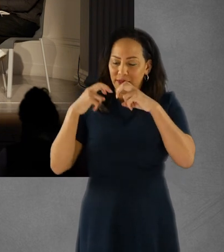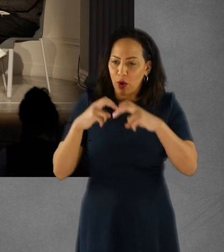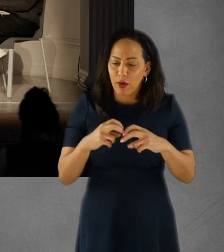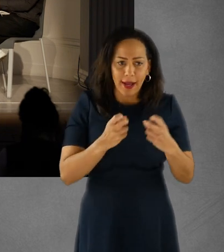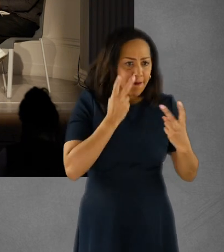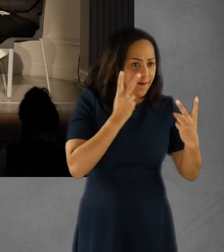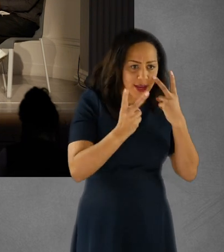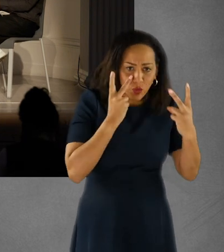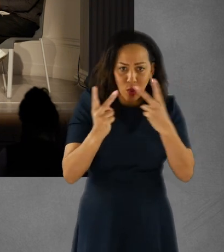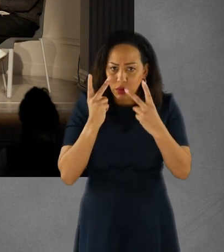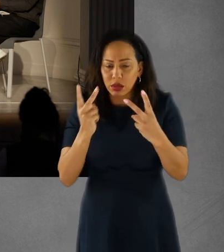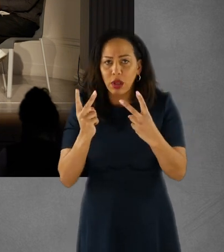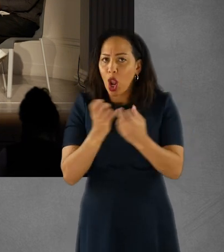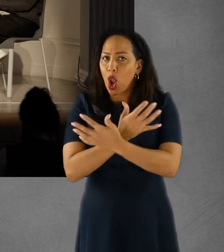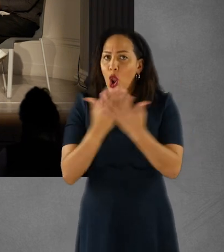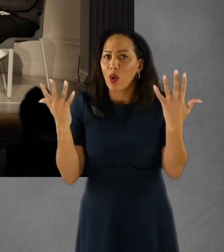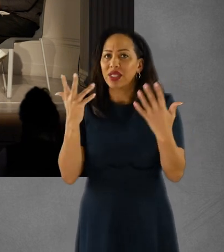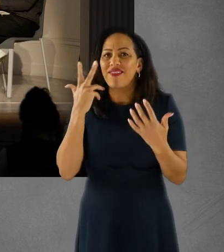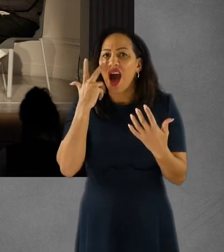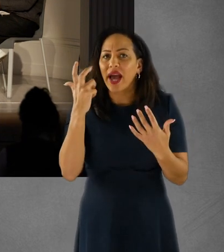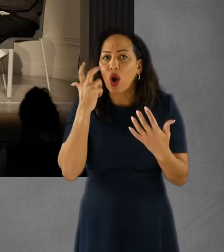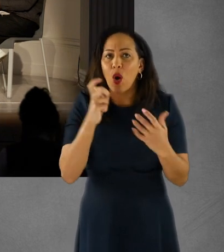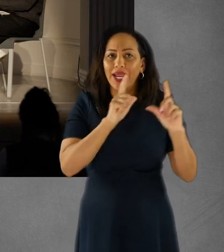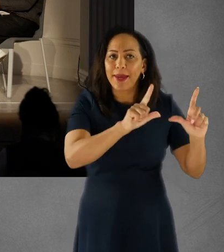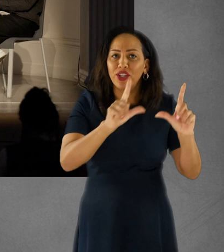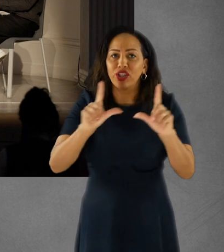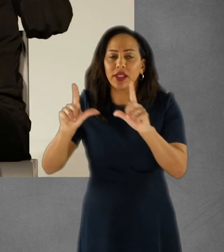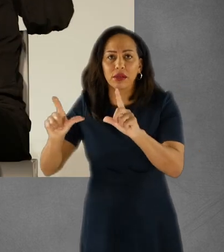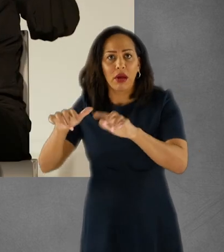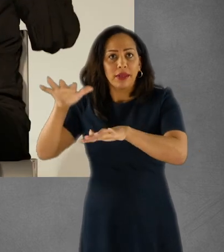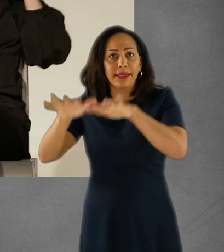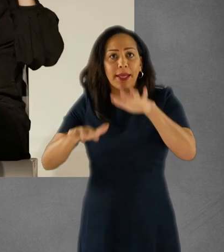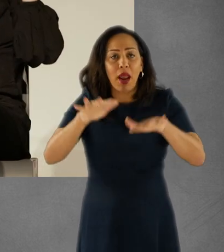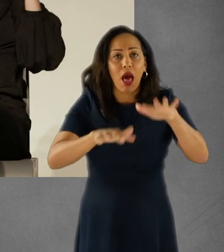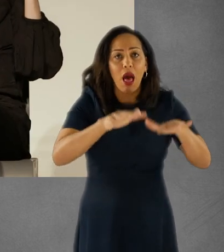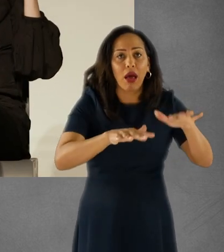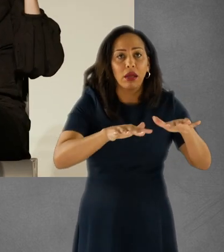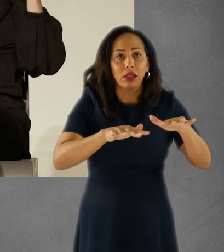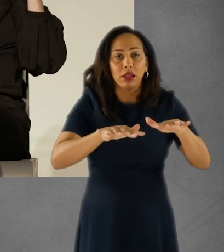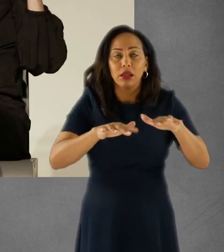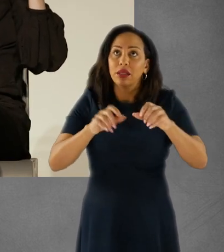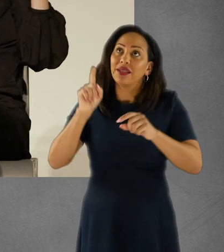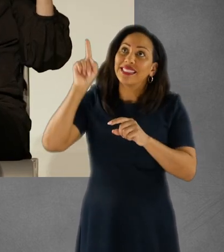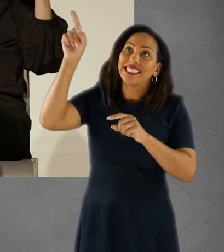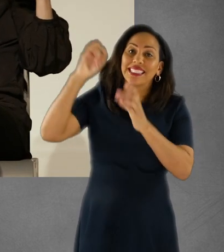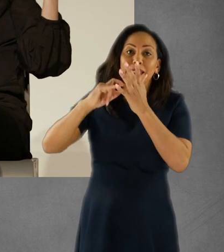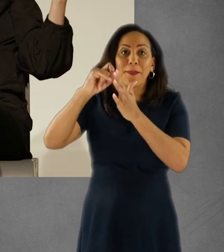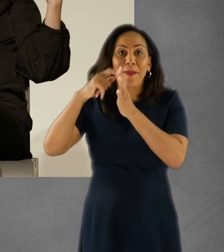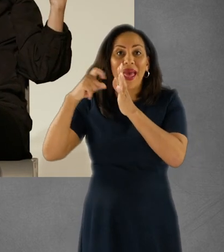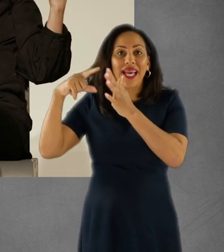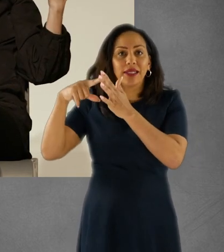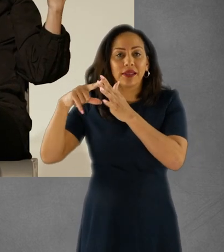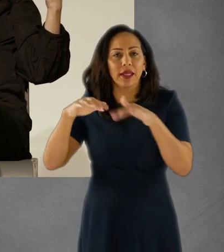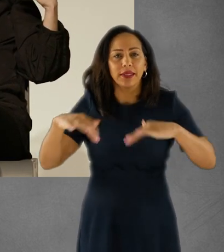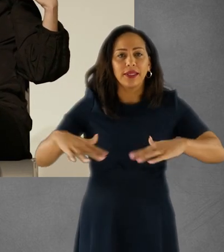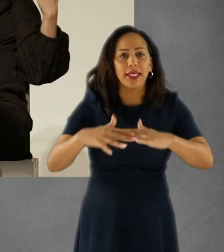kind of space and the sea. There's sequences, not this one, but there's some sequences of the stars that Tuur has